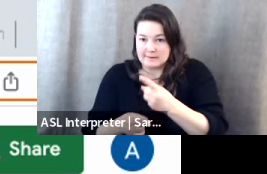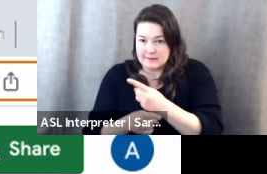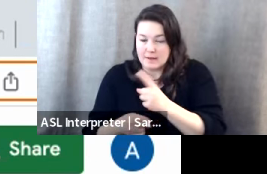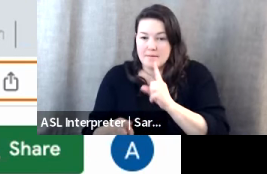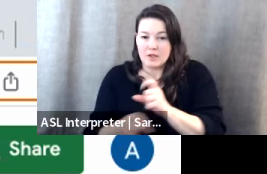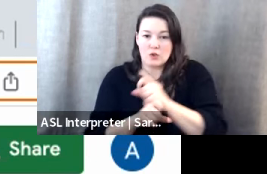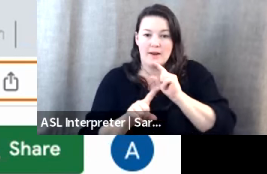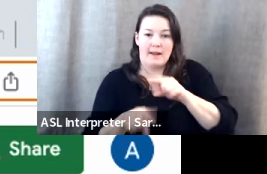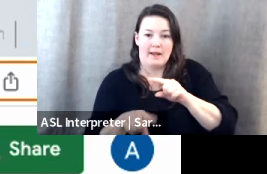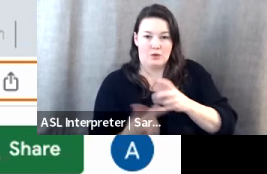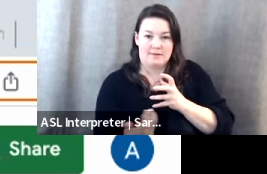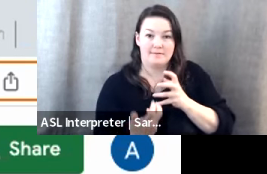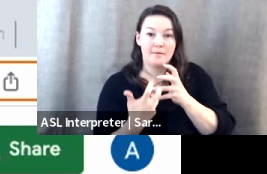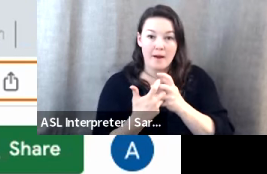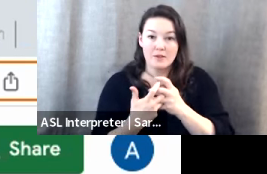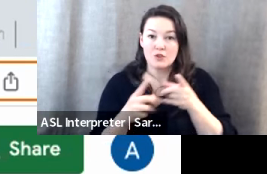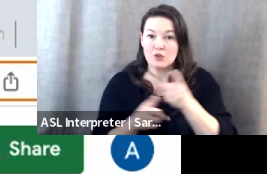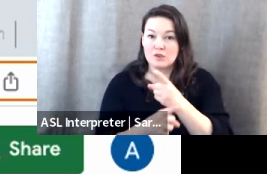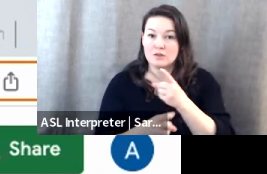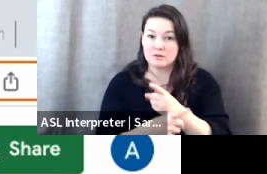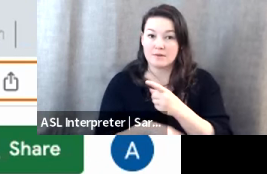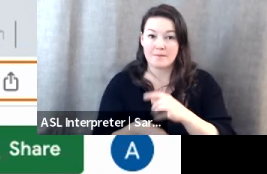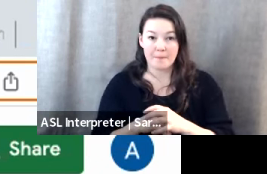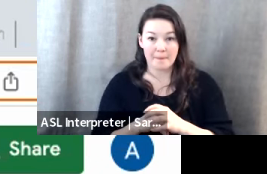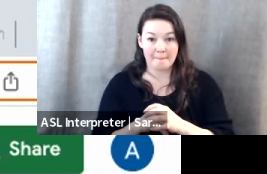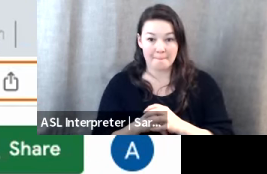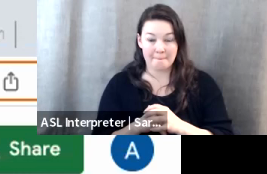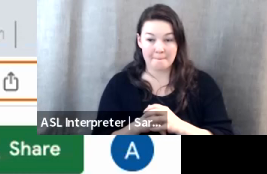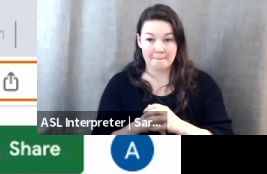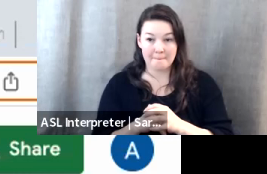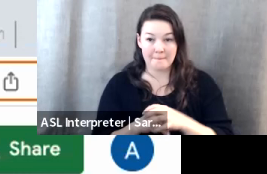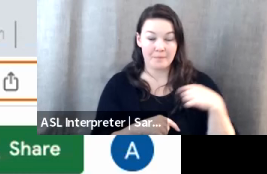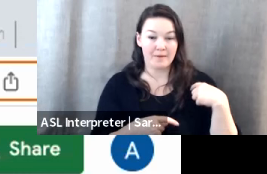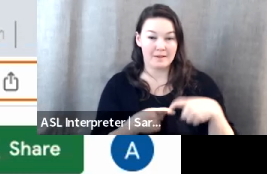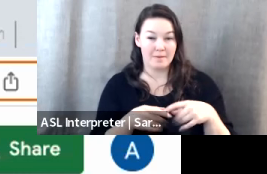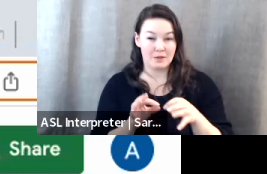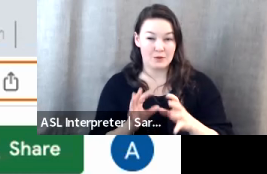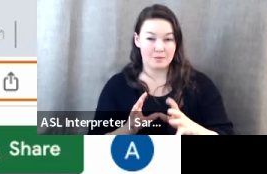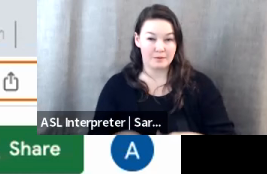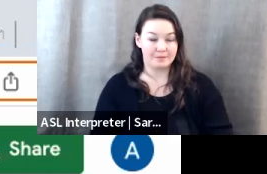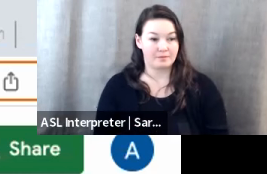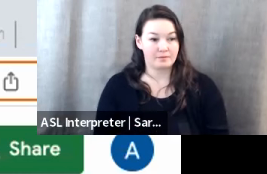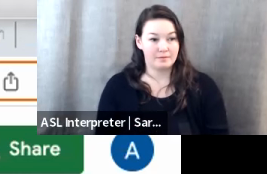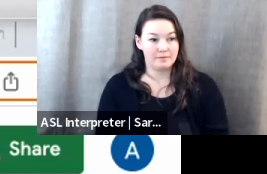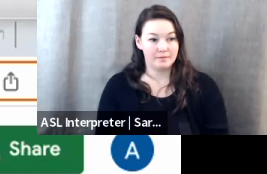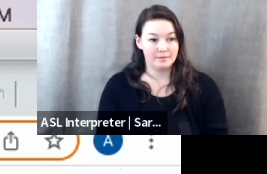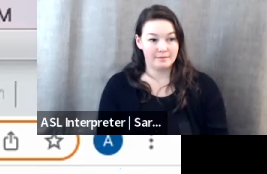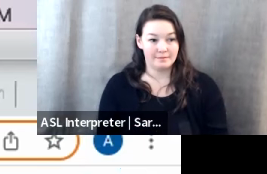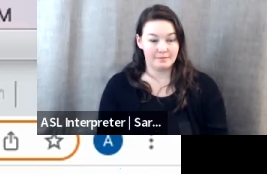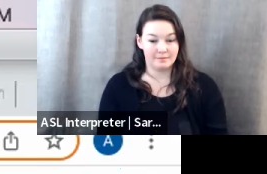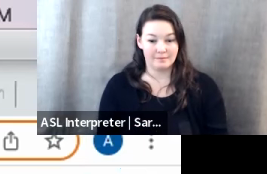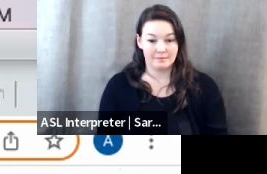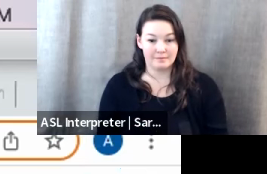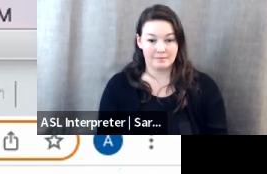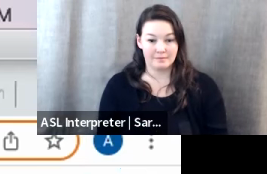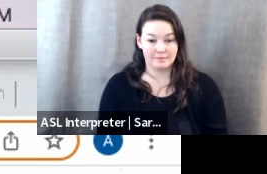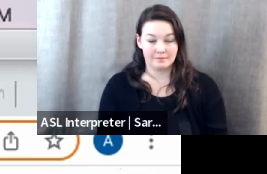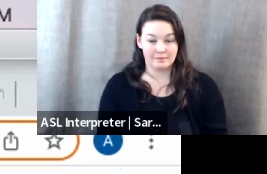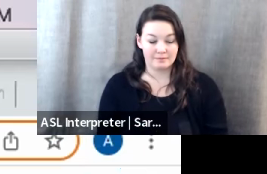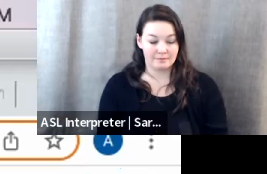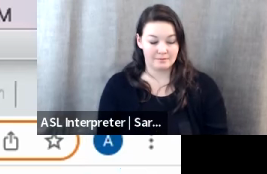grabando las preguntas que surgen para poder documentarlos y tener las respuestas y las preguntas por escrito en documentación al